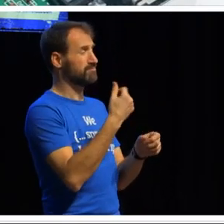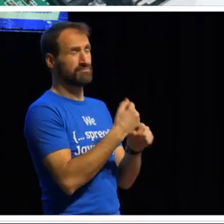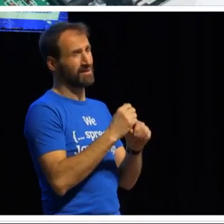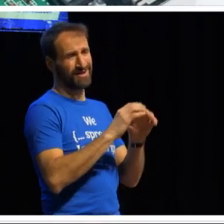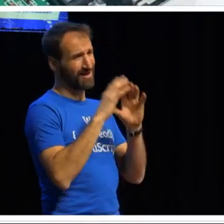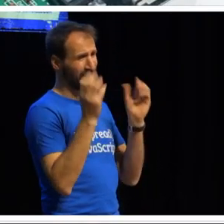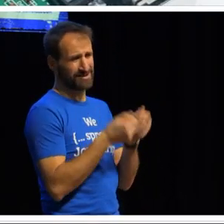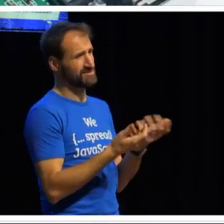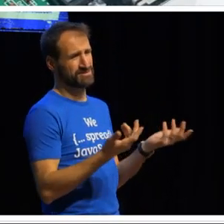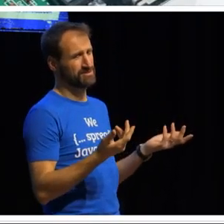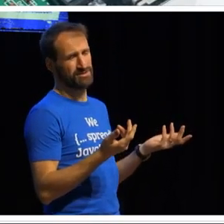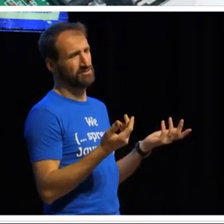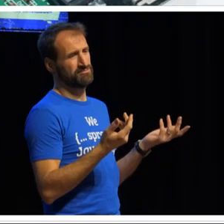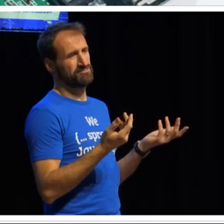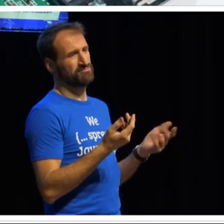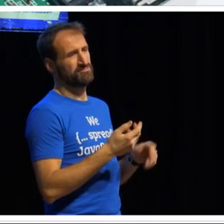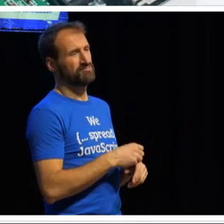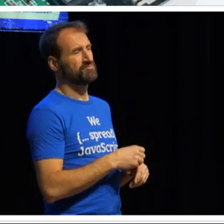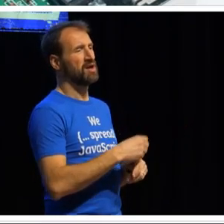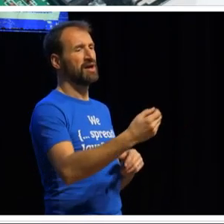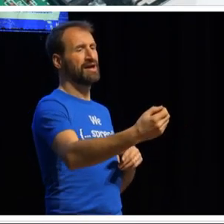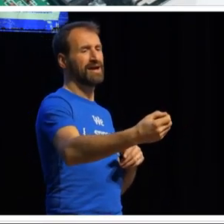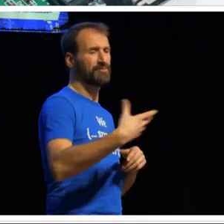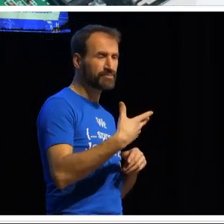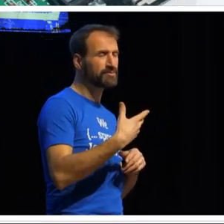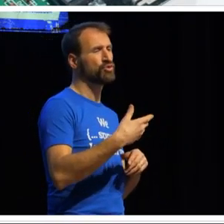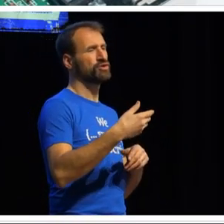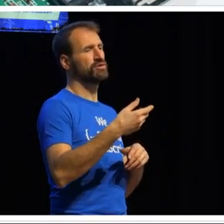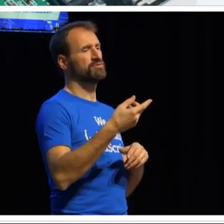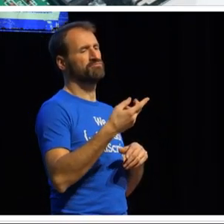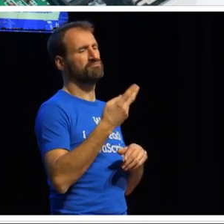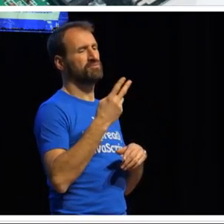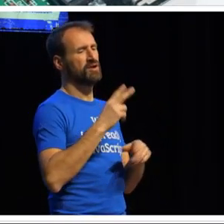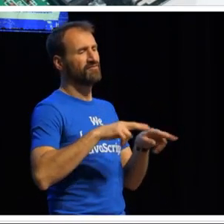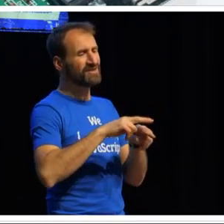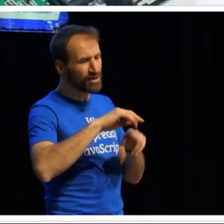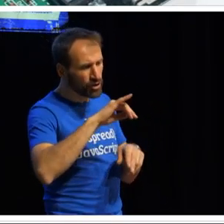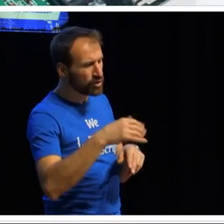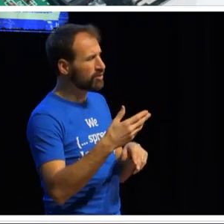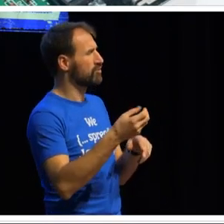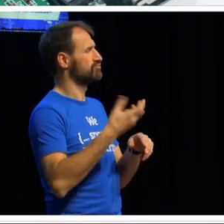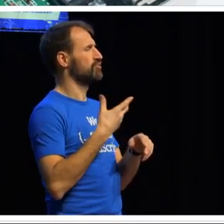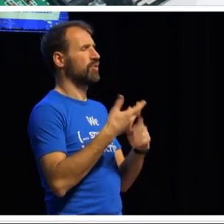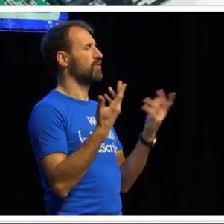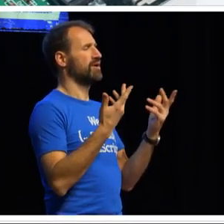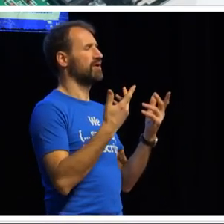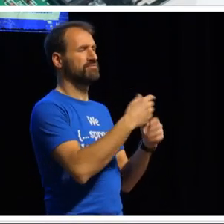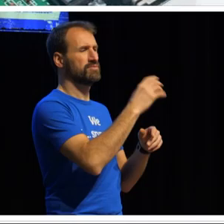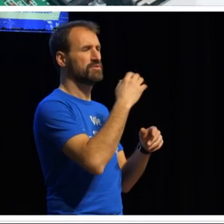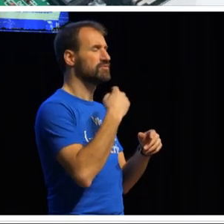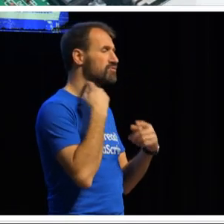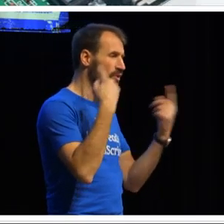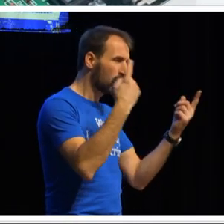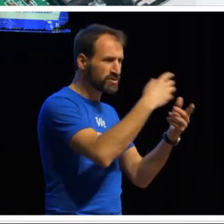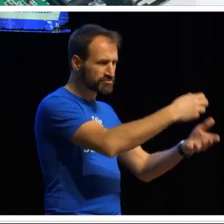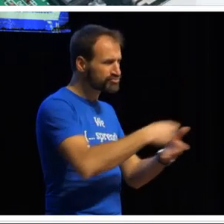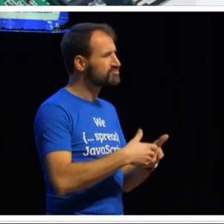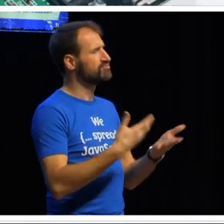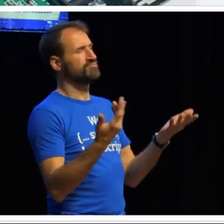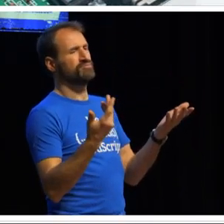VGA output, keyboard input, and running BASIC. But BASIC's really, you know, it's a bit old